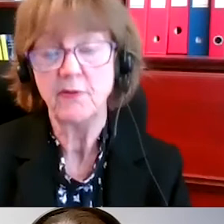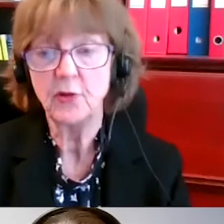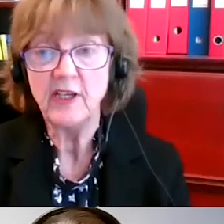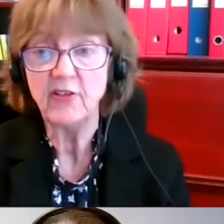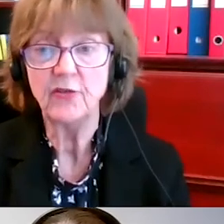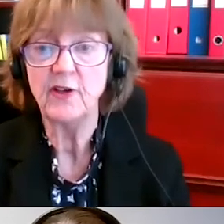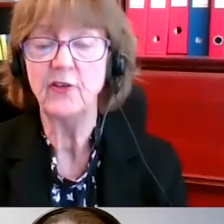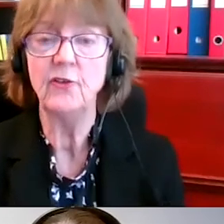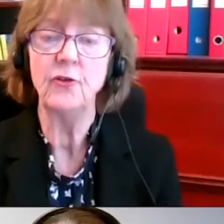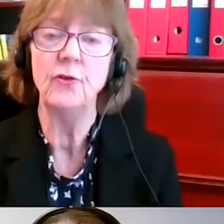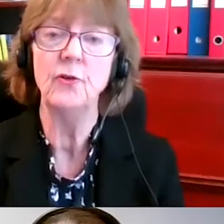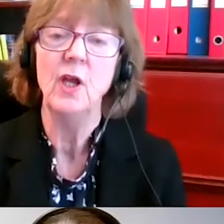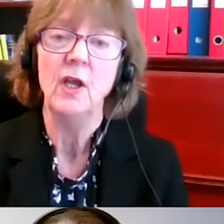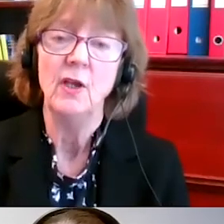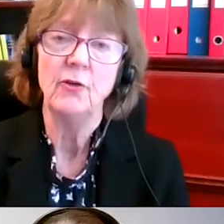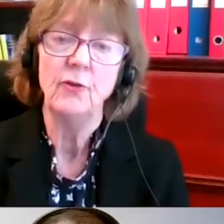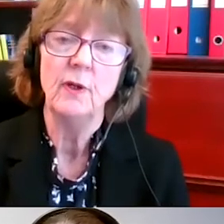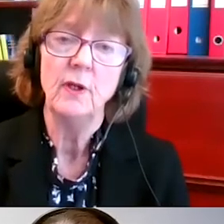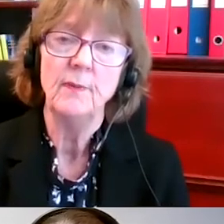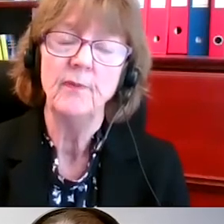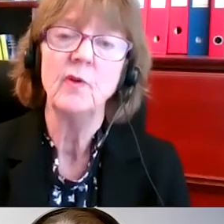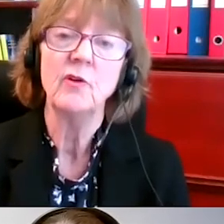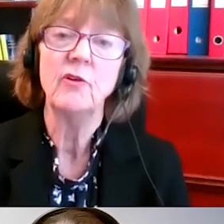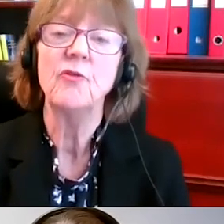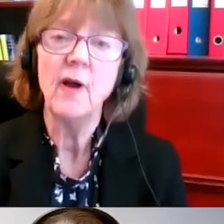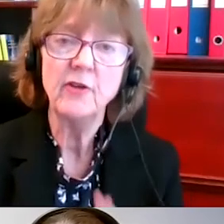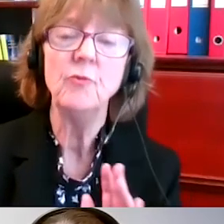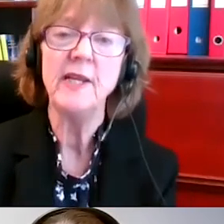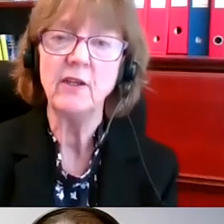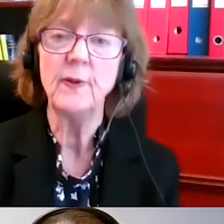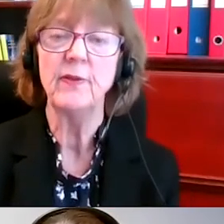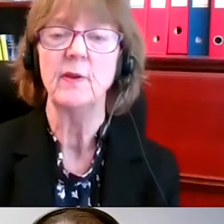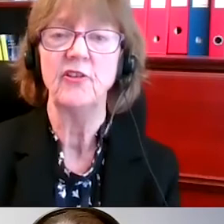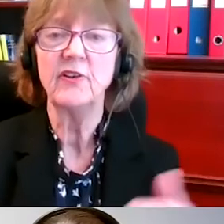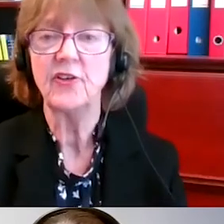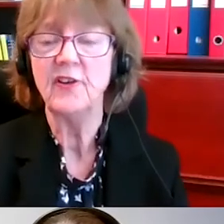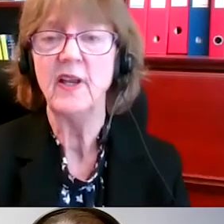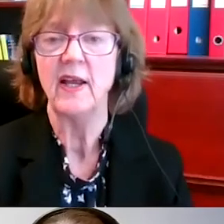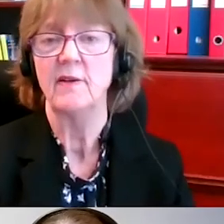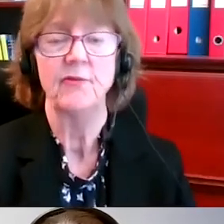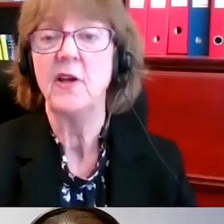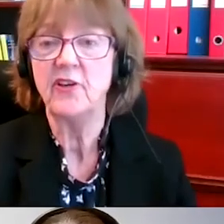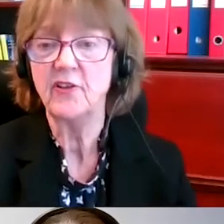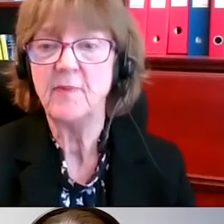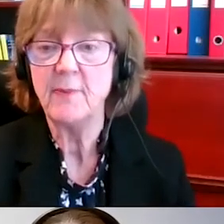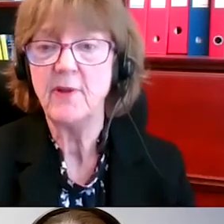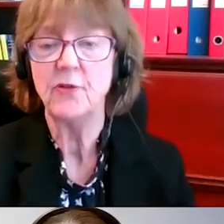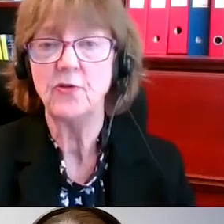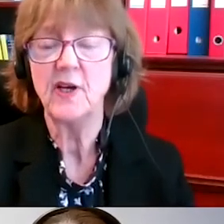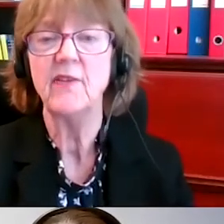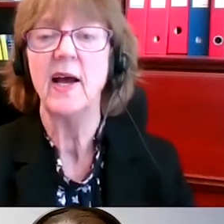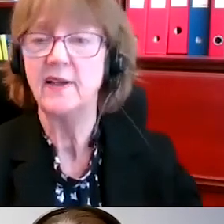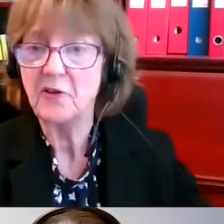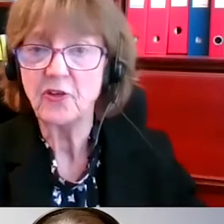classroom, I mean, for teachers, for instance, to try to meet with children, five children, maybe